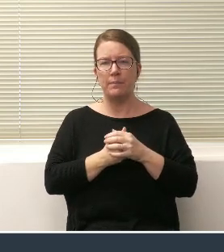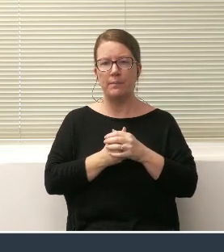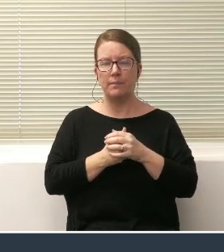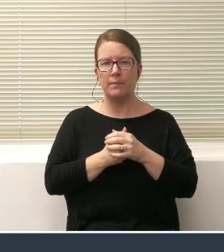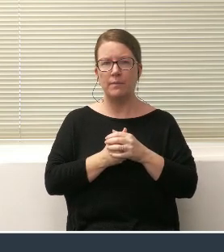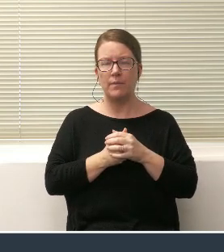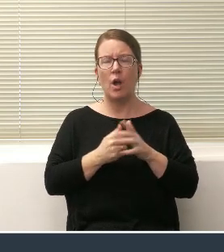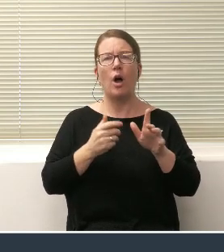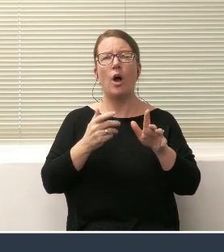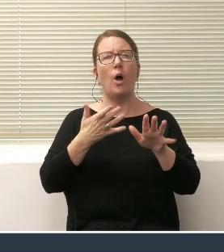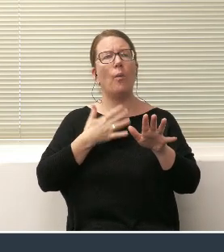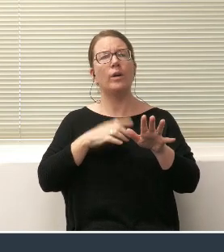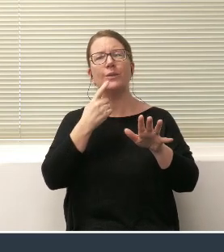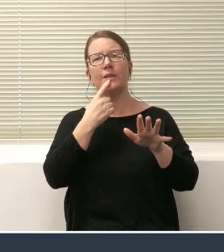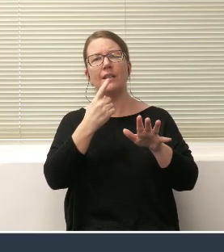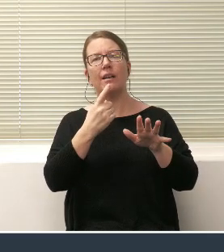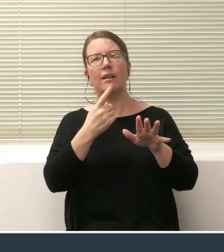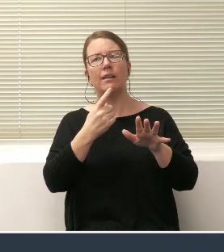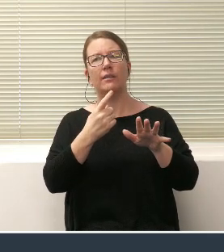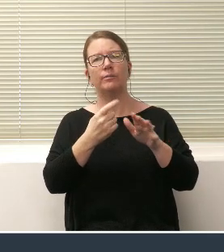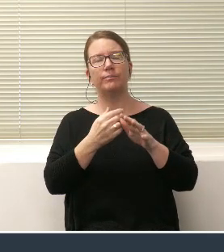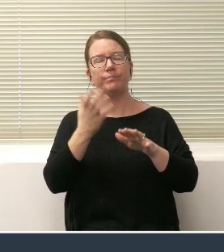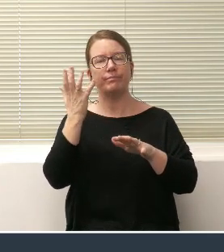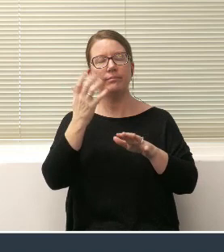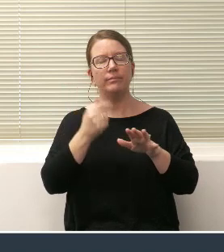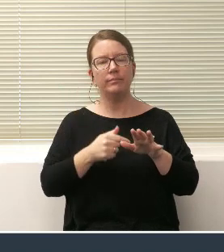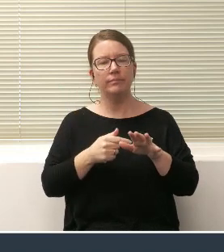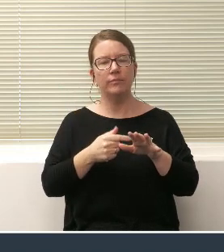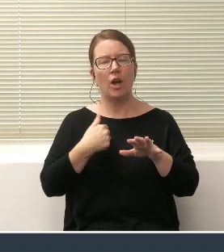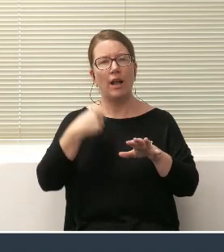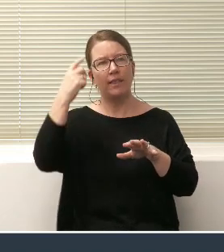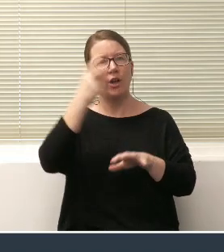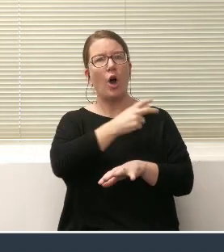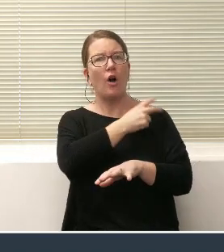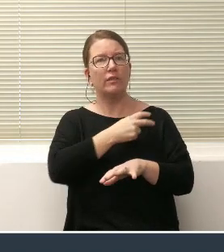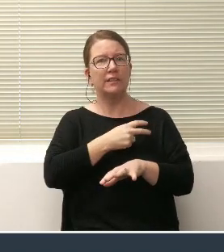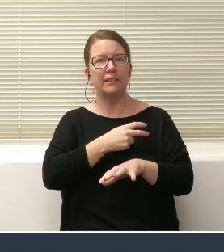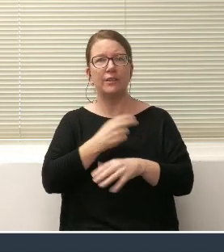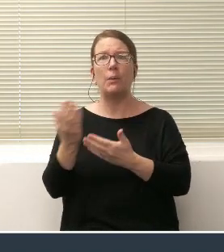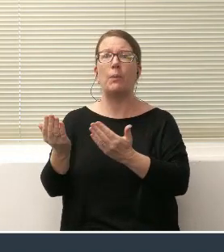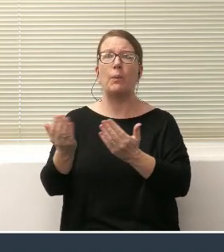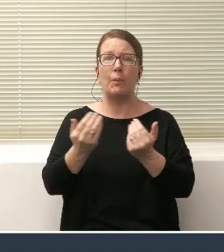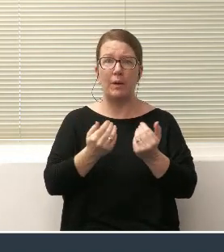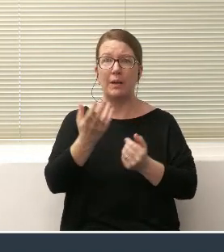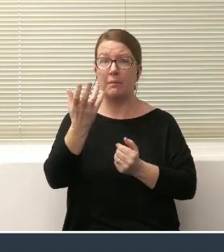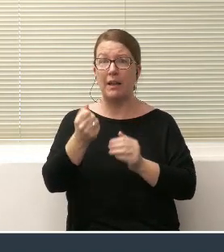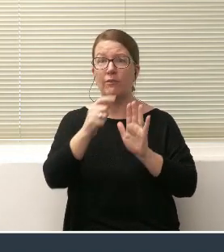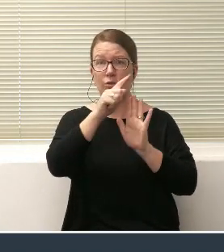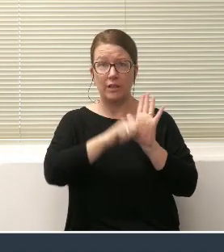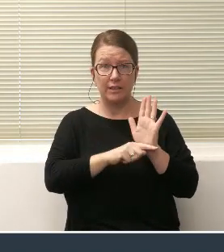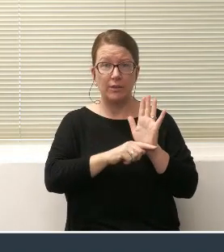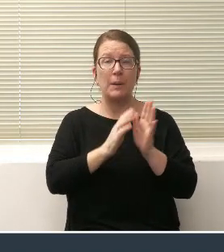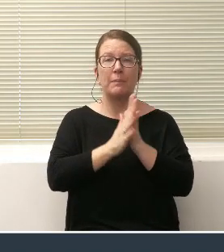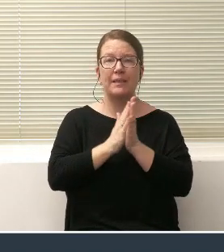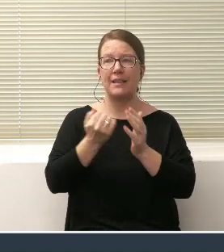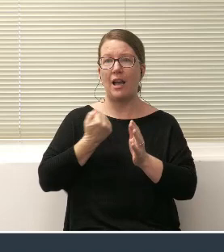was just going to say through the chair, I think officers would welcome criteria because it helps us to do